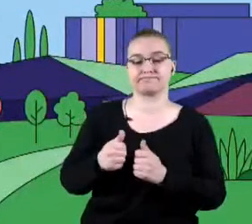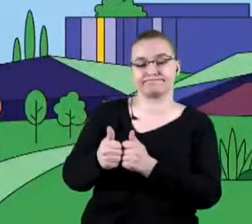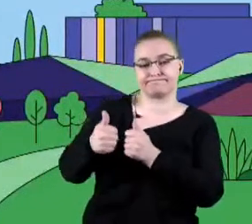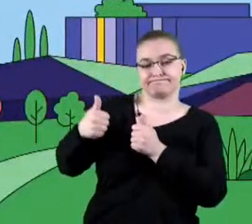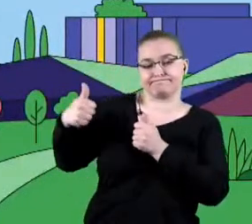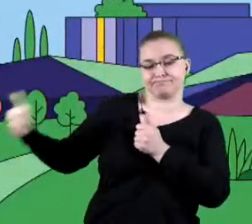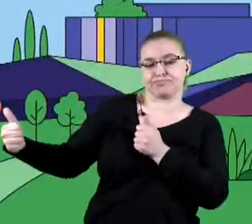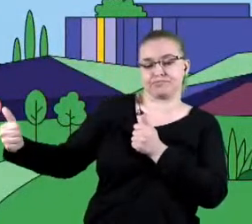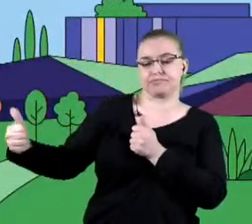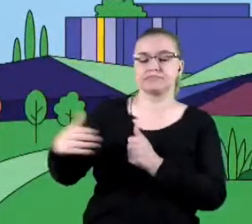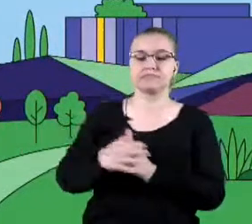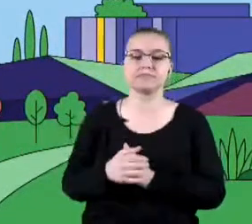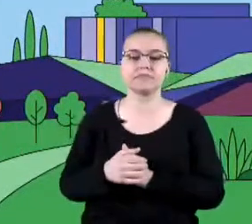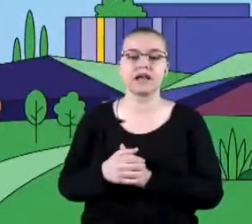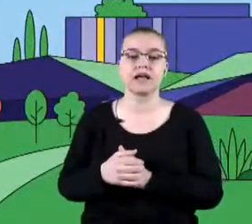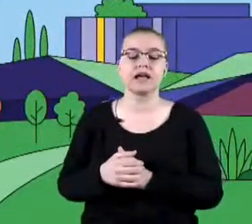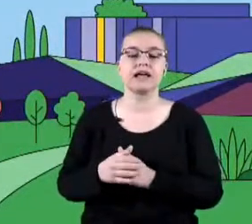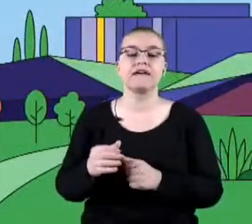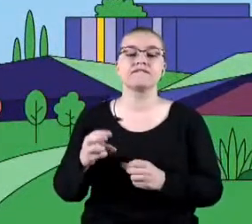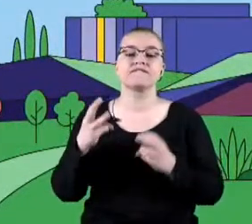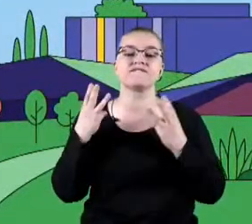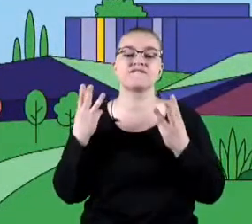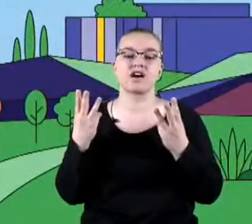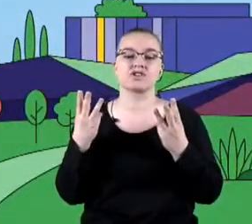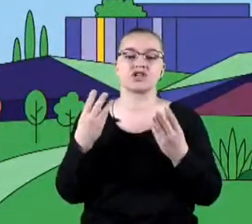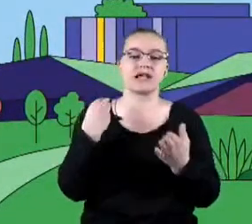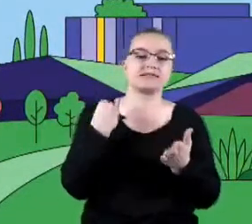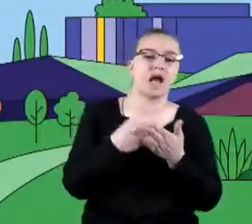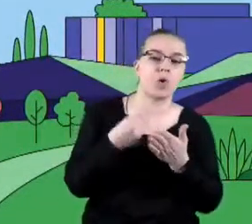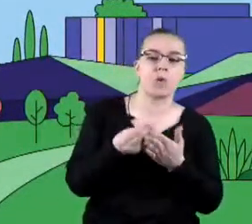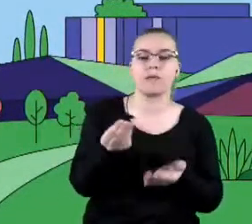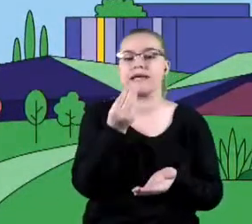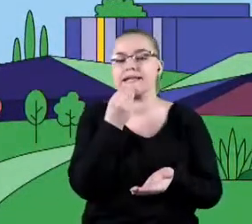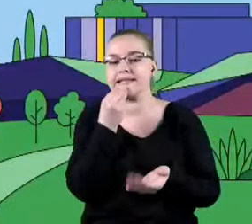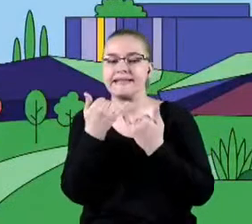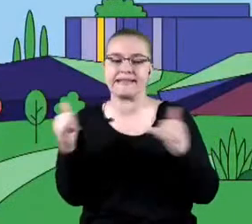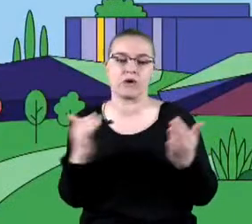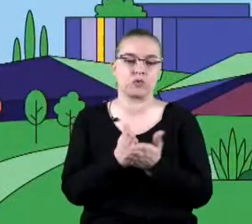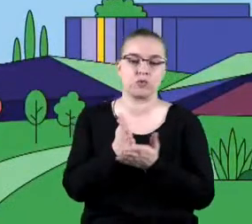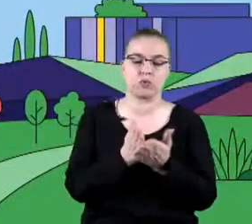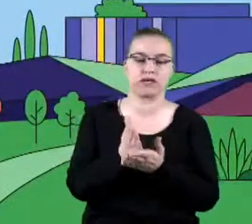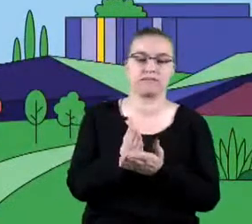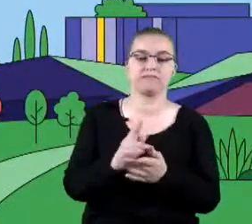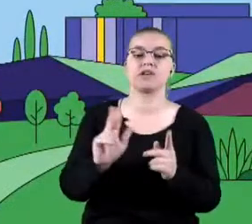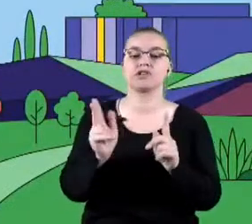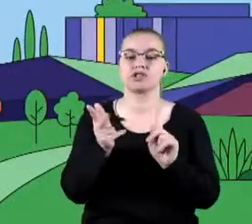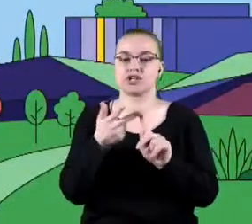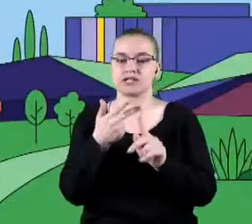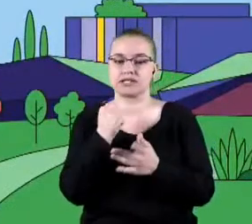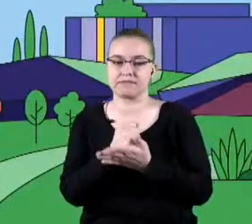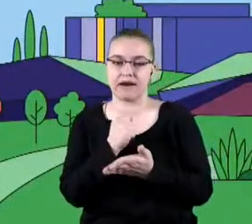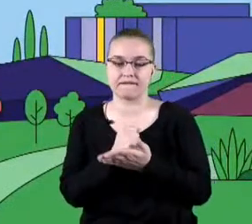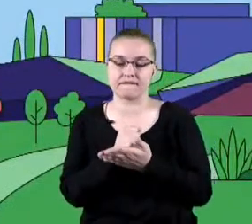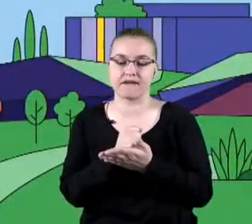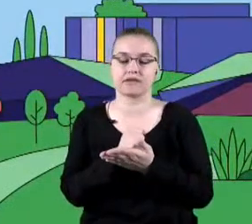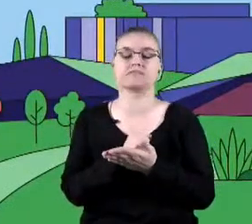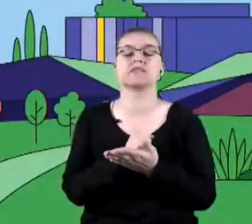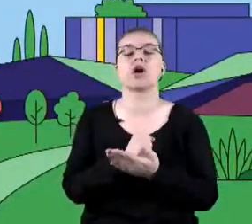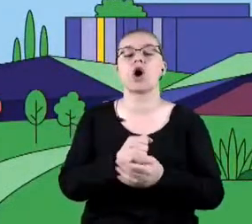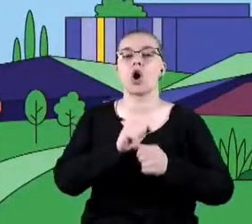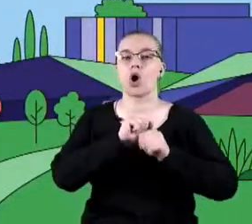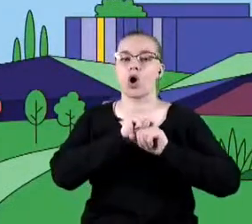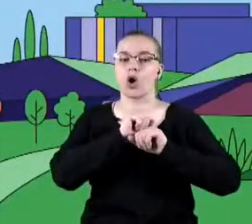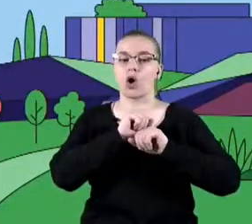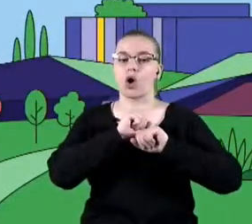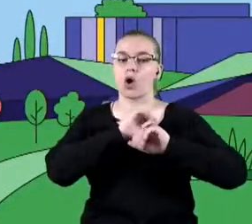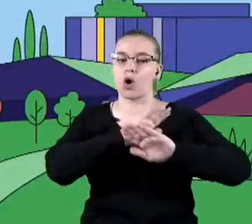food purchases and health services. Thirdly, to provide for shelter to the army officers manning the